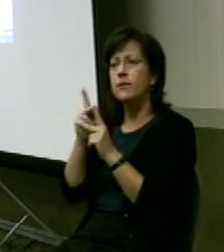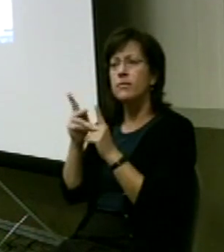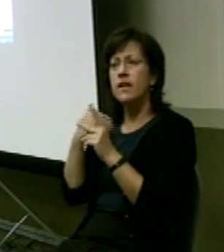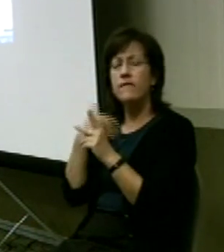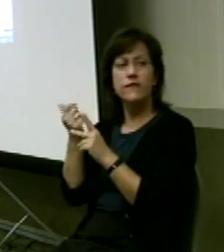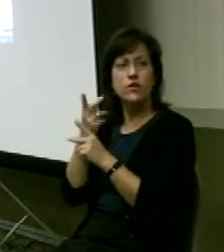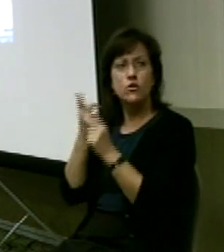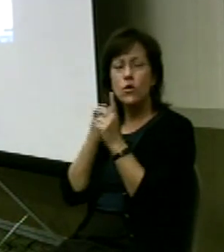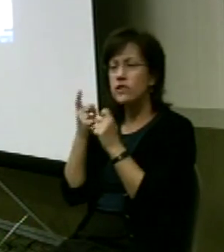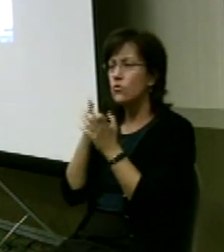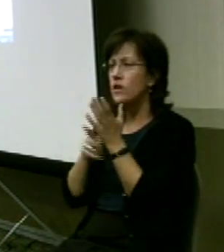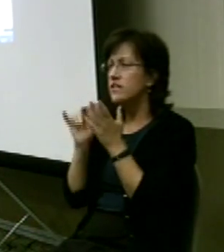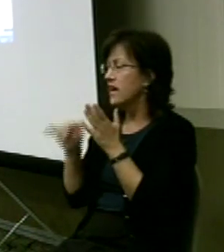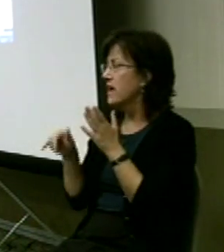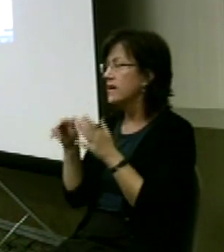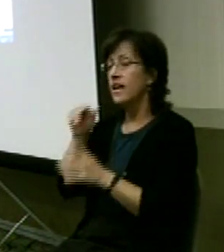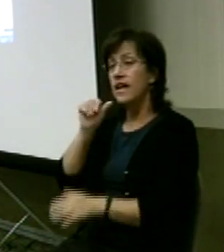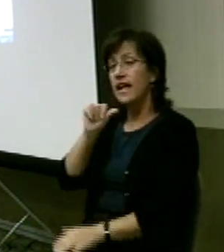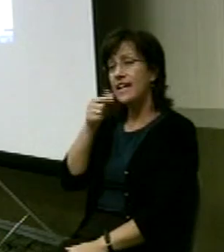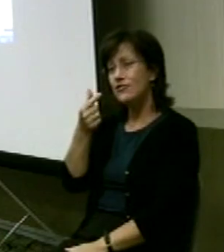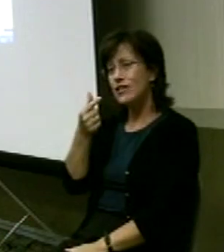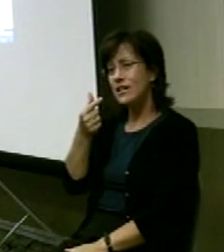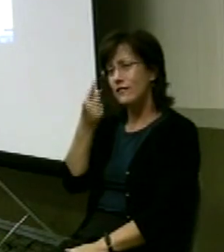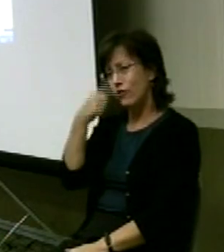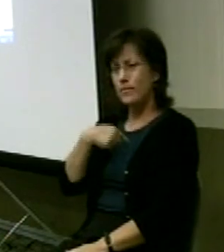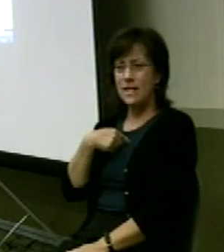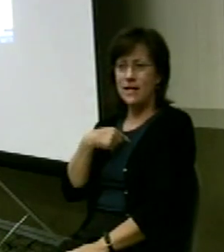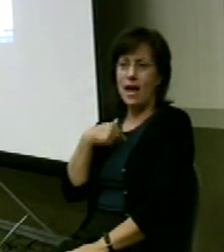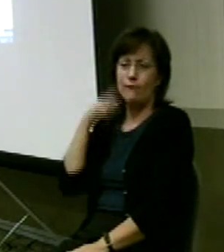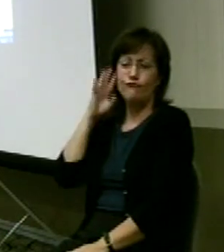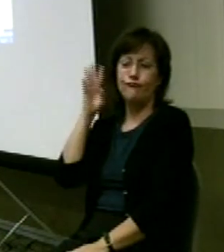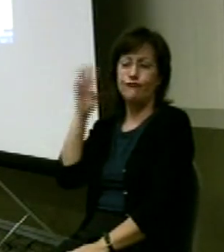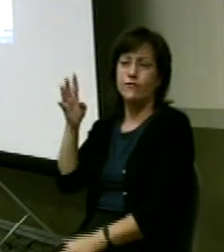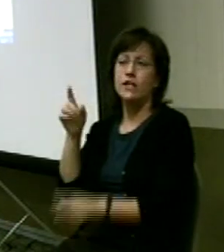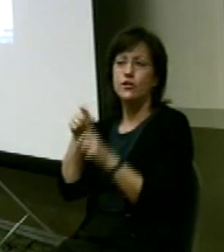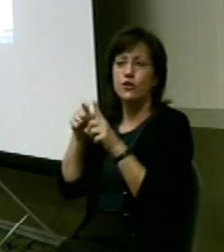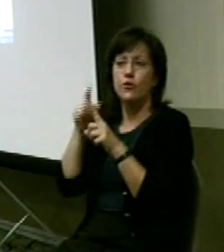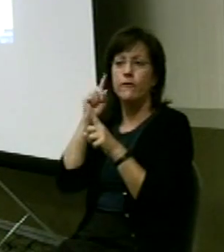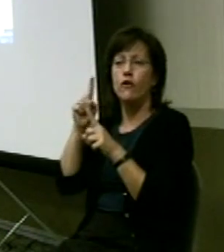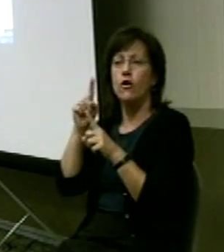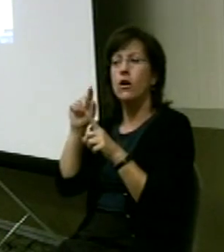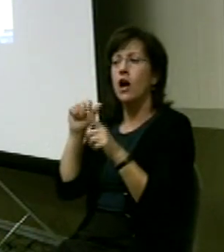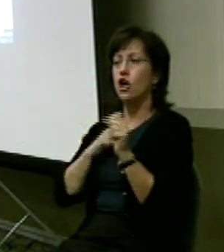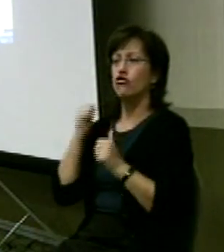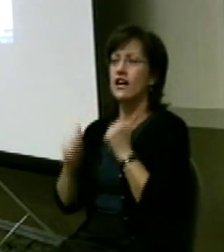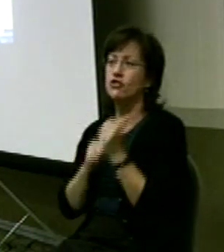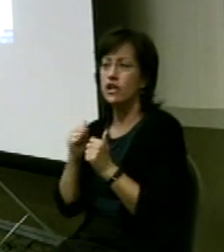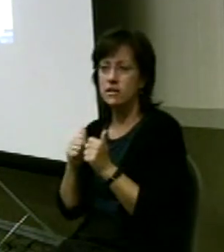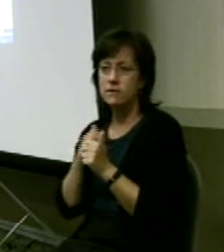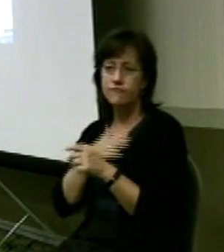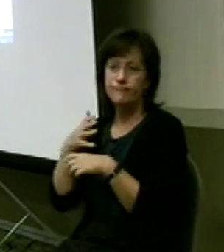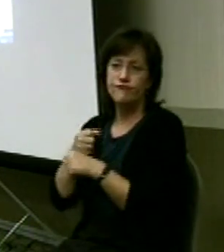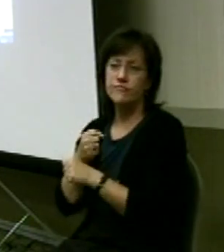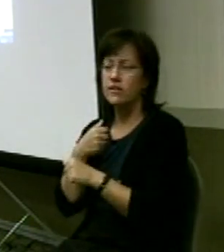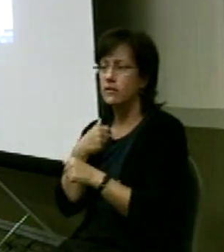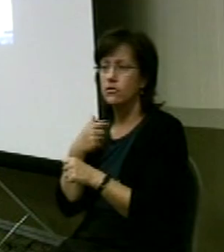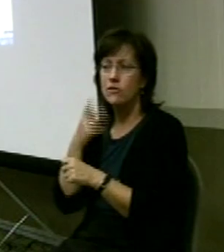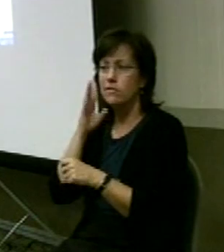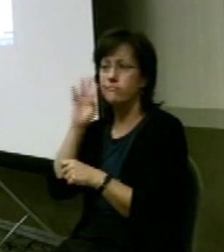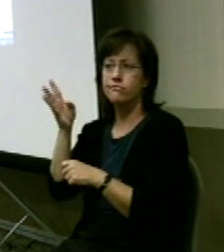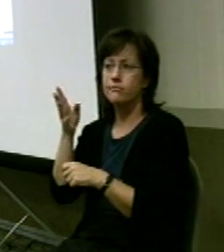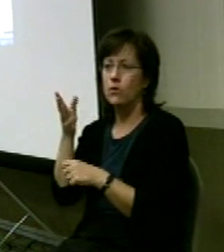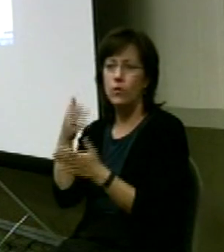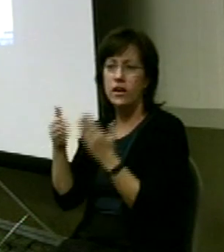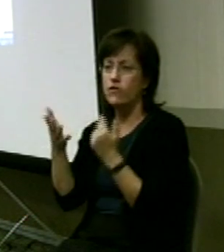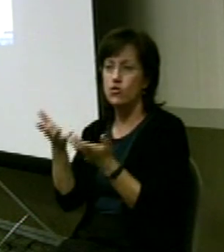are. So AG, for me, that's just my made-up term for aggression, but I could call it